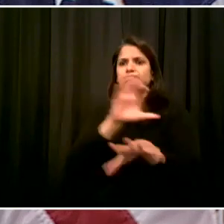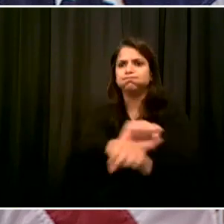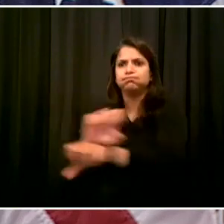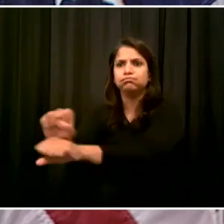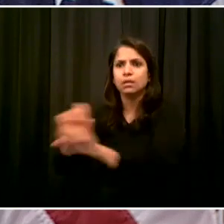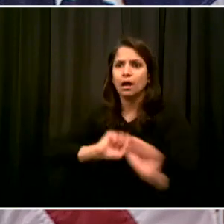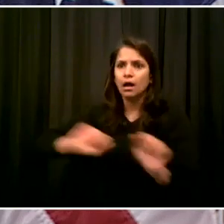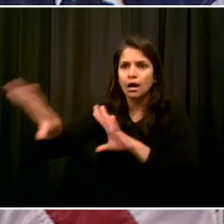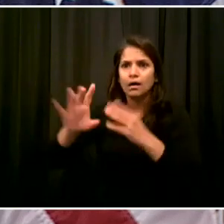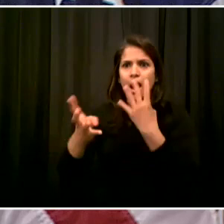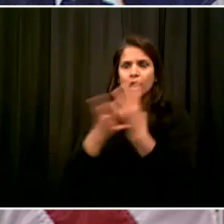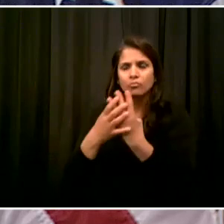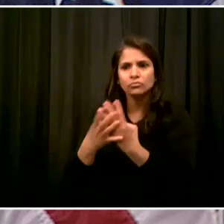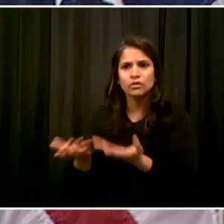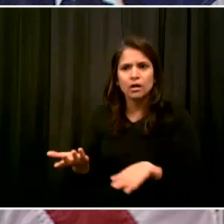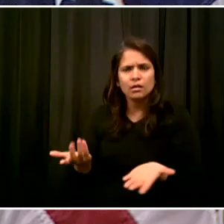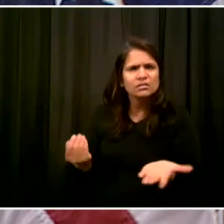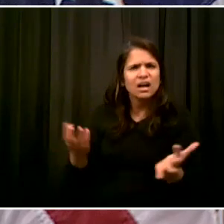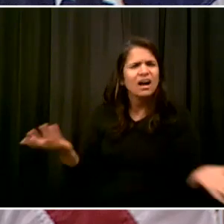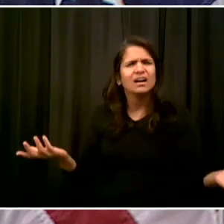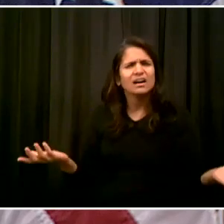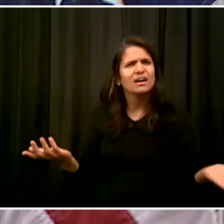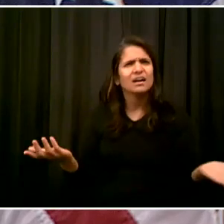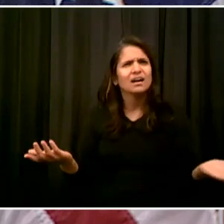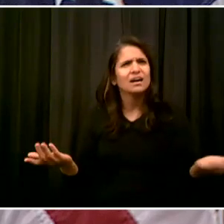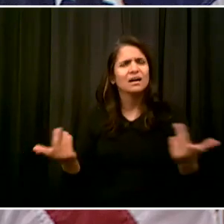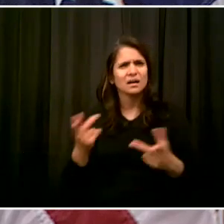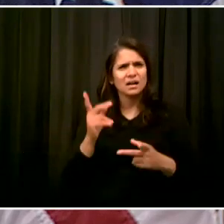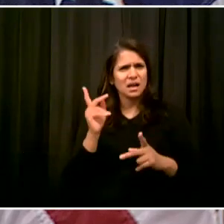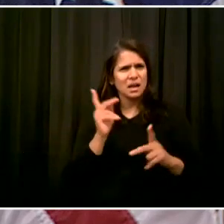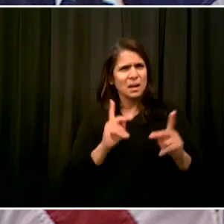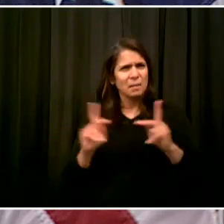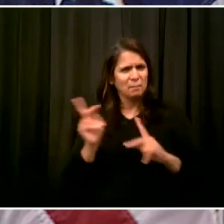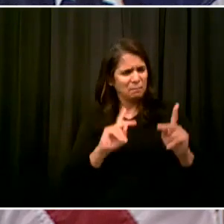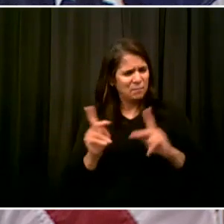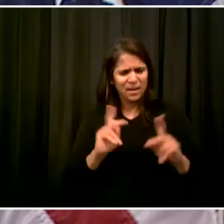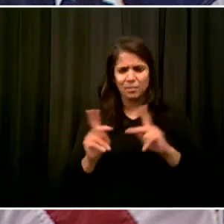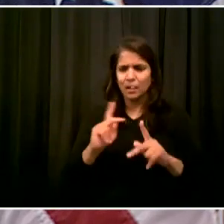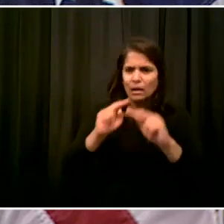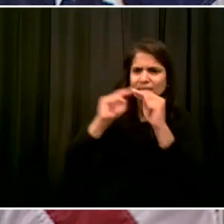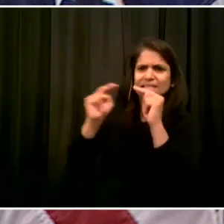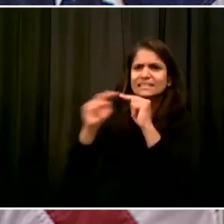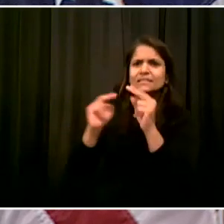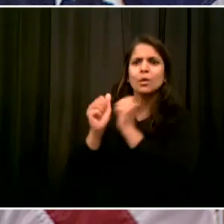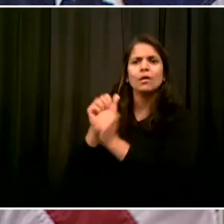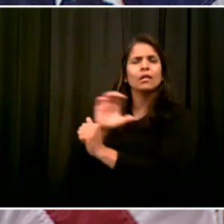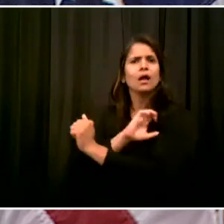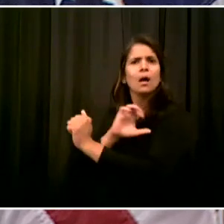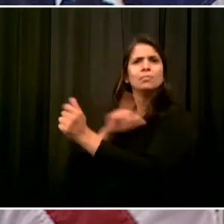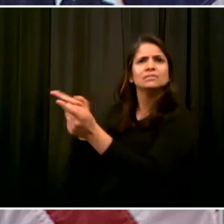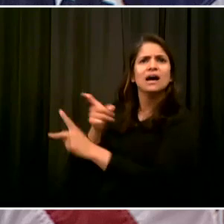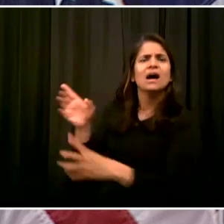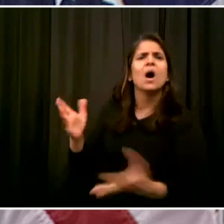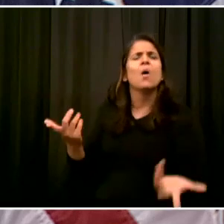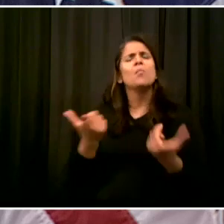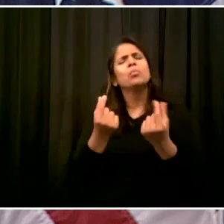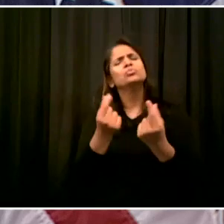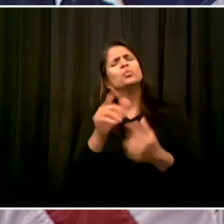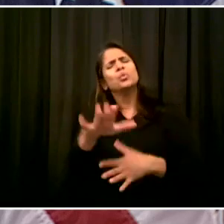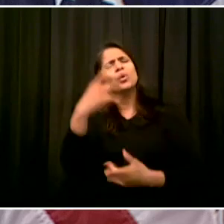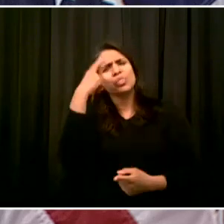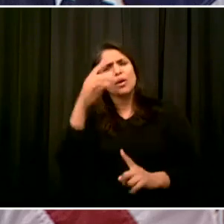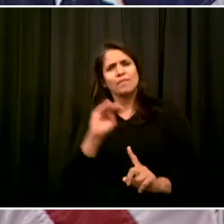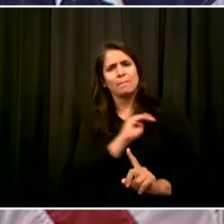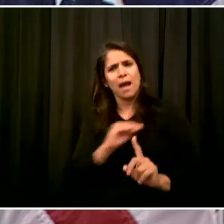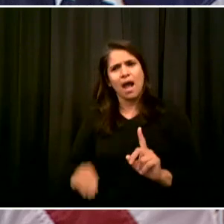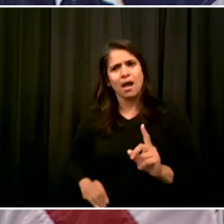letting people tire out. So what's your question? What's your question? So why not consider the